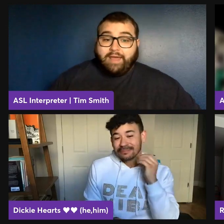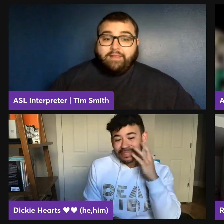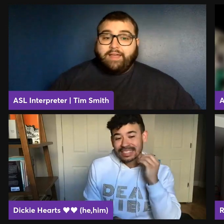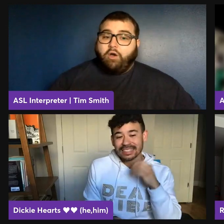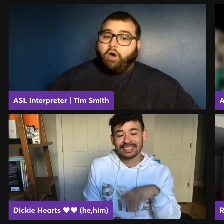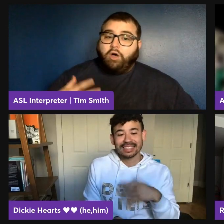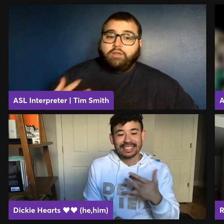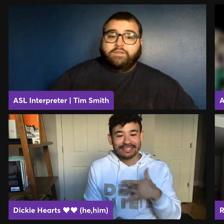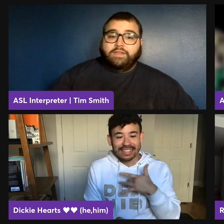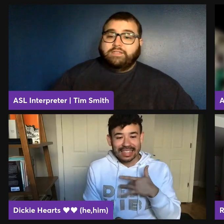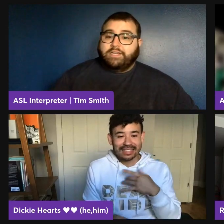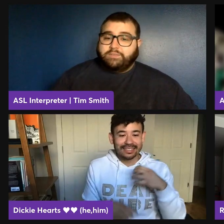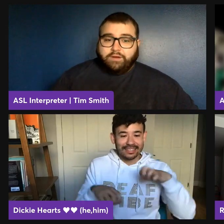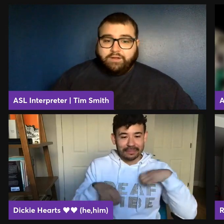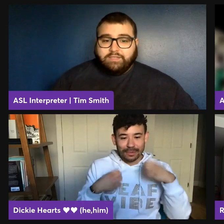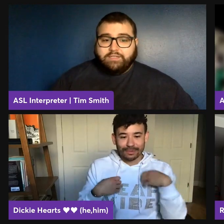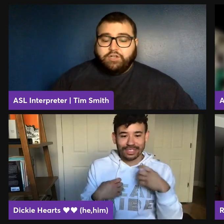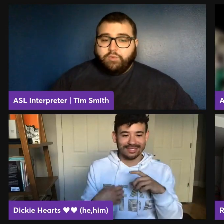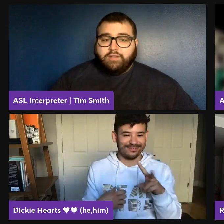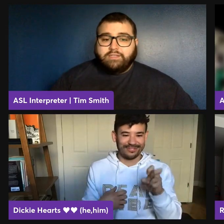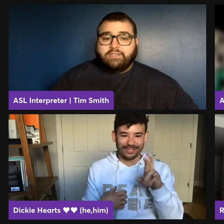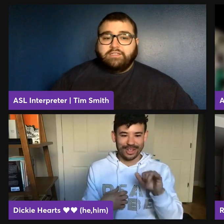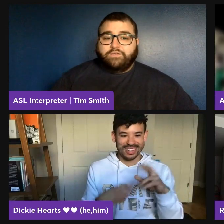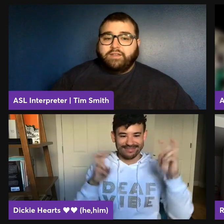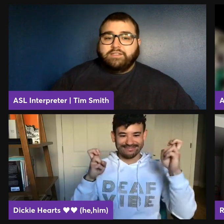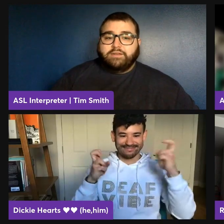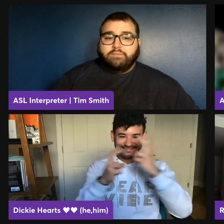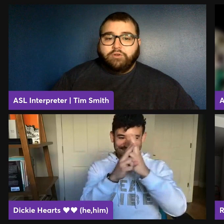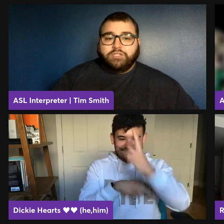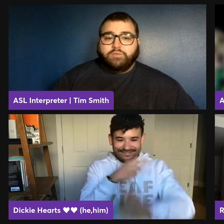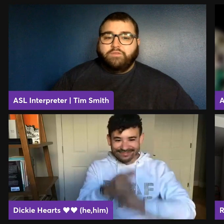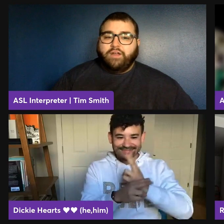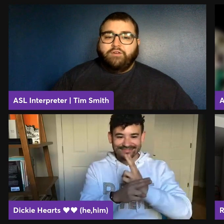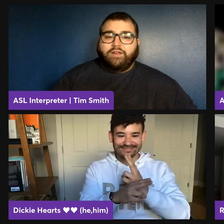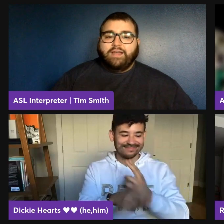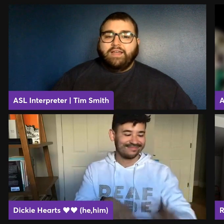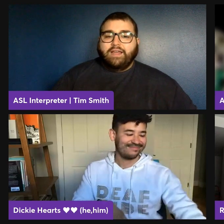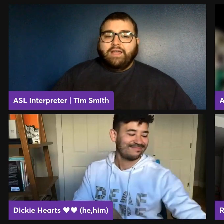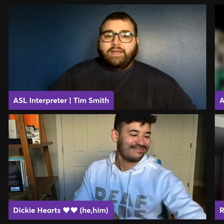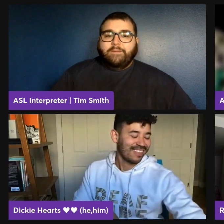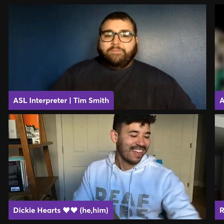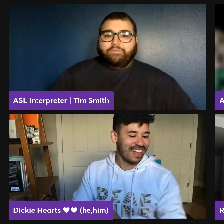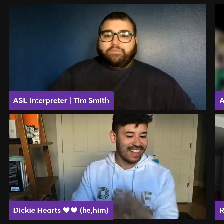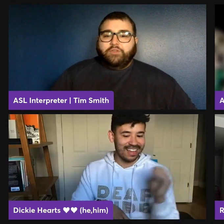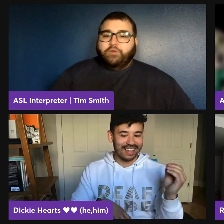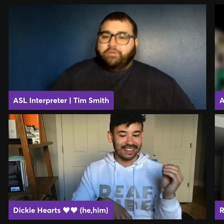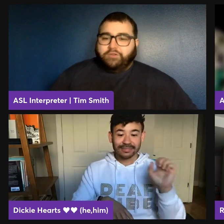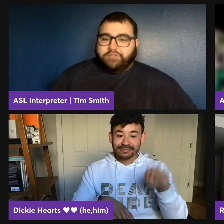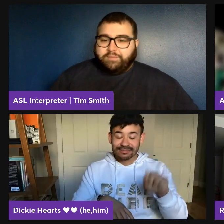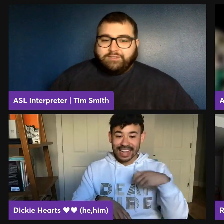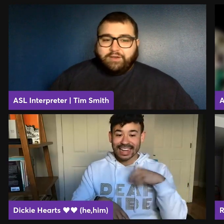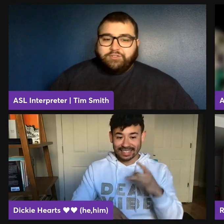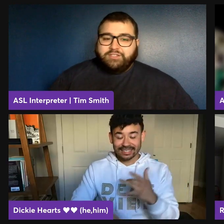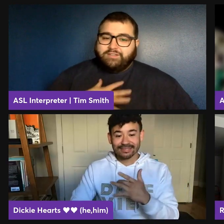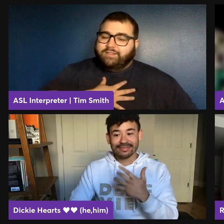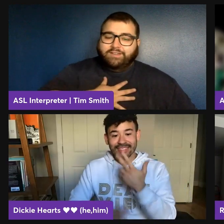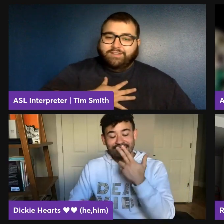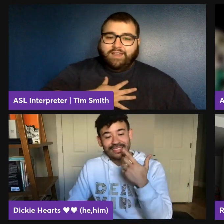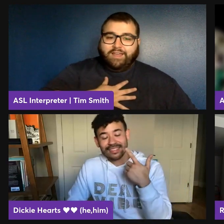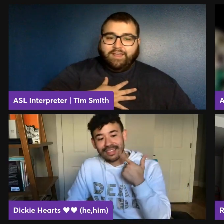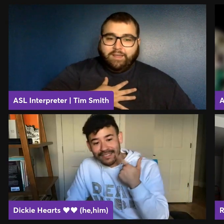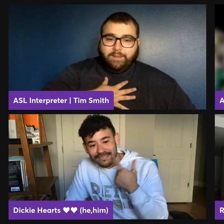gay man, like, all of these experiences and nuances, these feelings and emotions were very universal to me. So I was